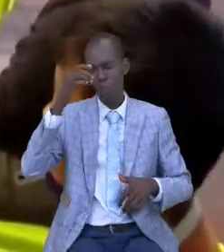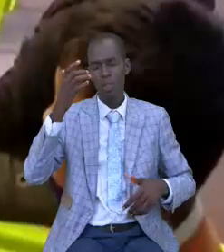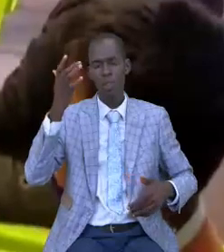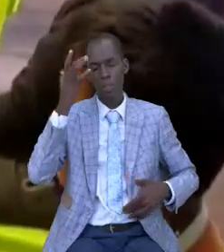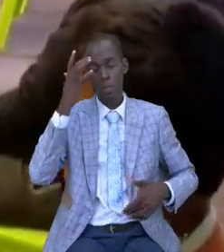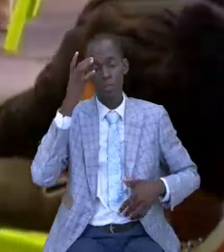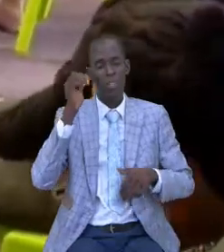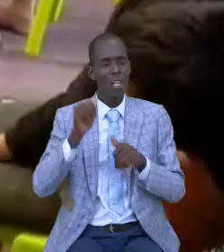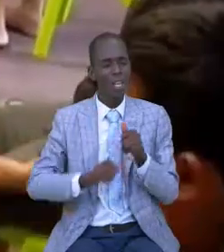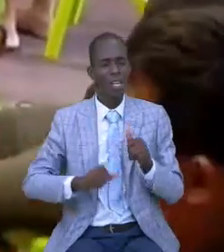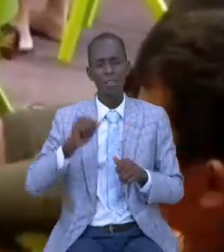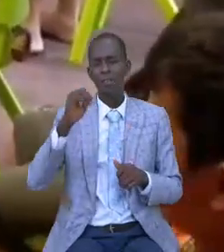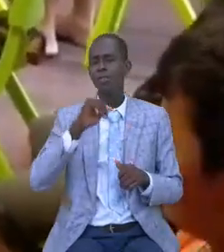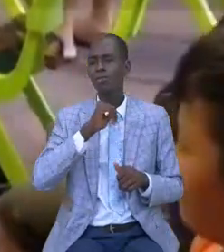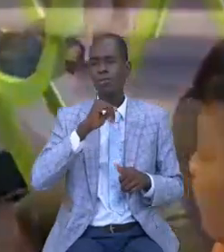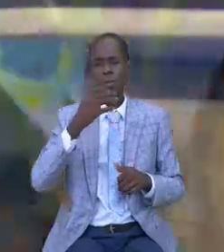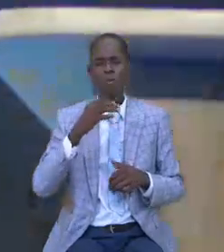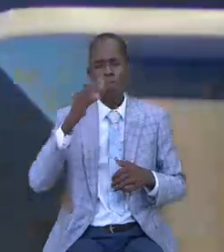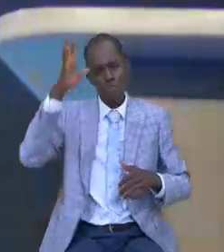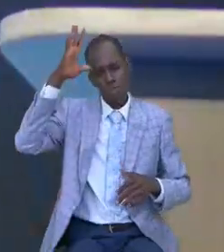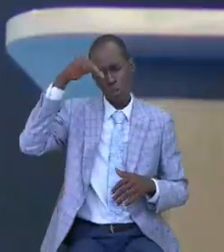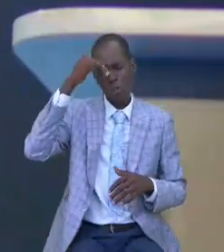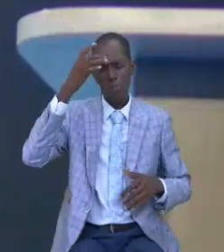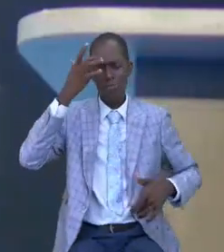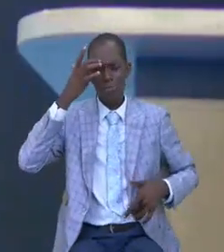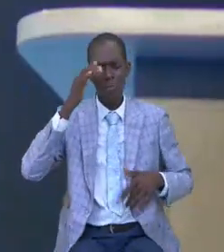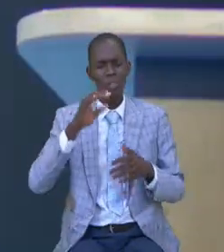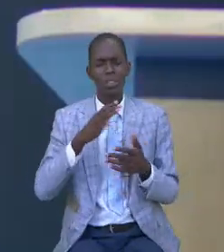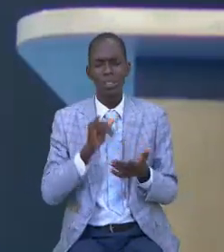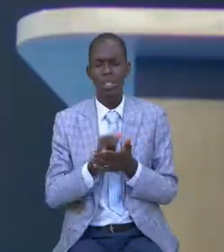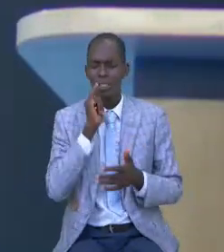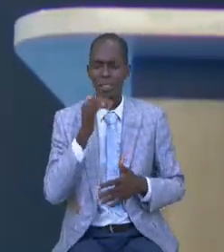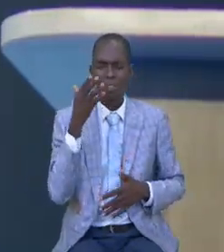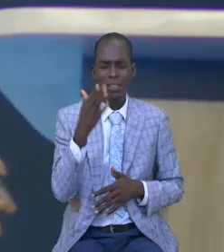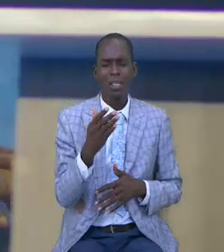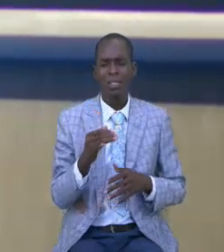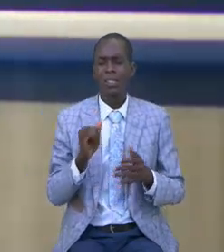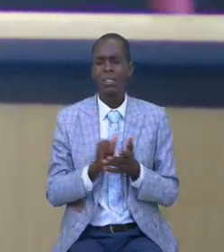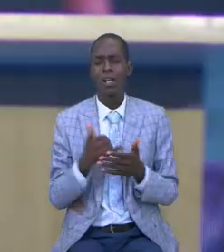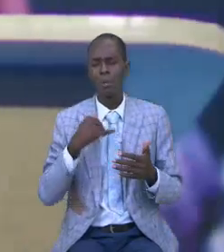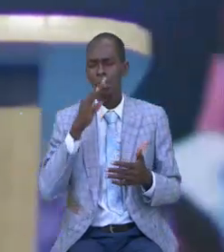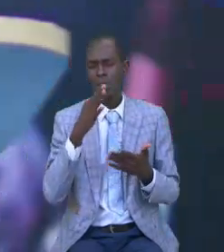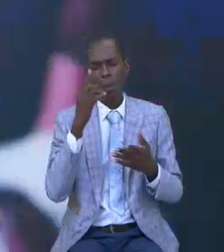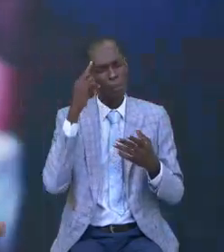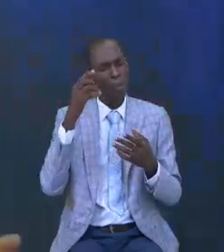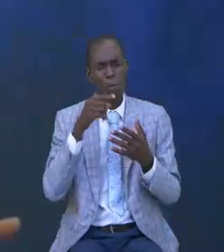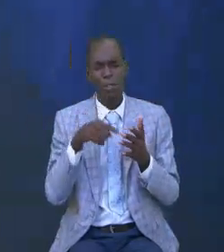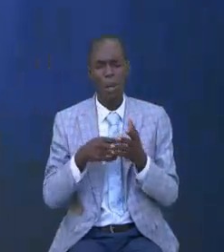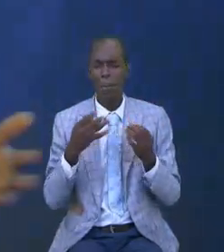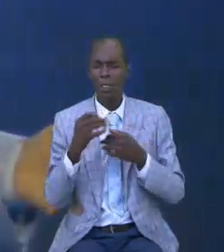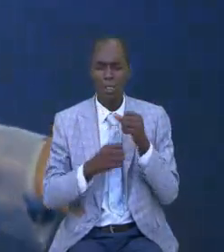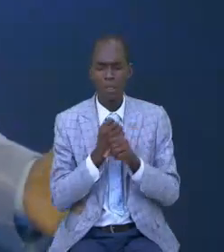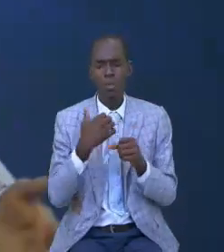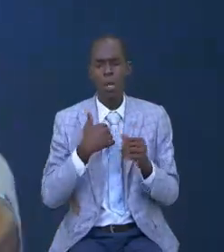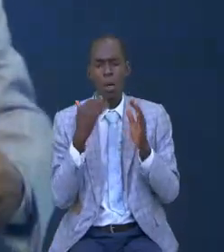every incurable disease that had been there all these many years. They have prayed, they have fasted, they